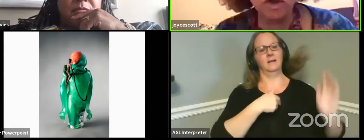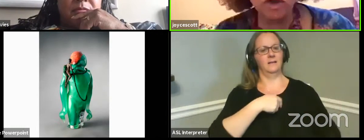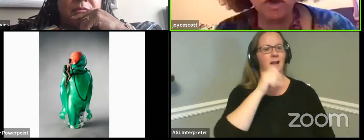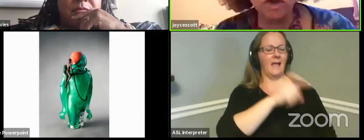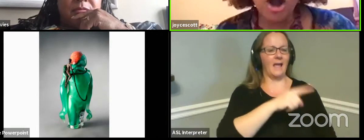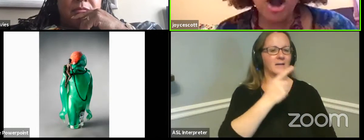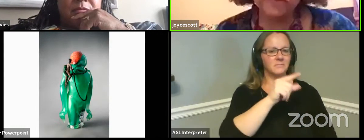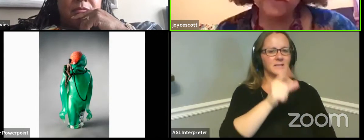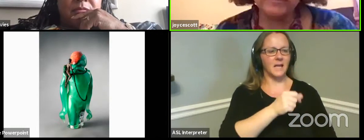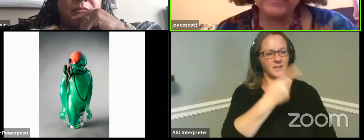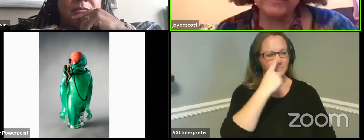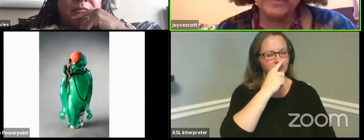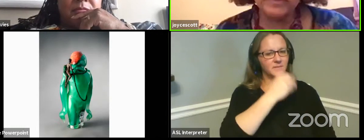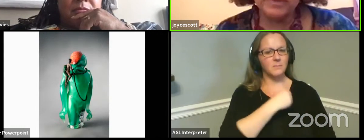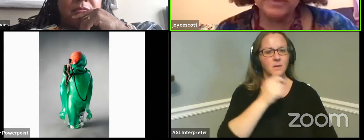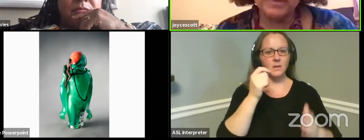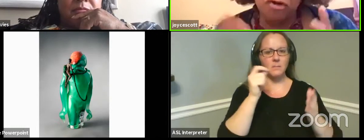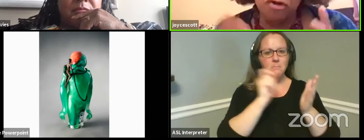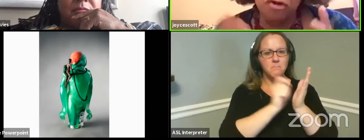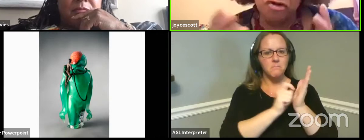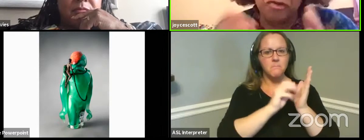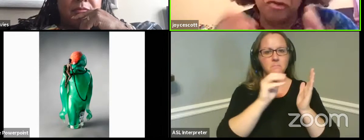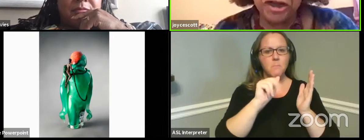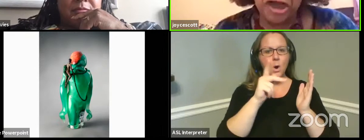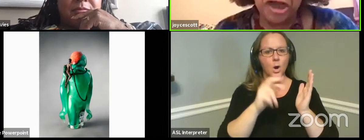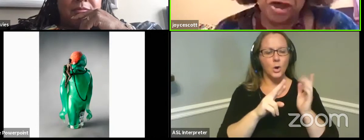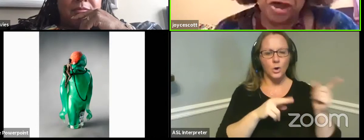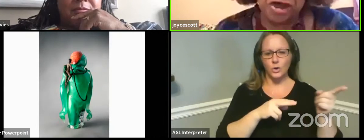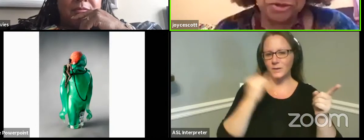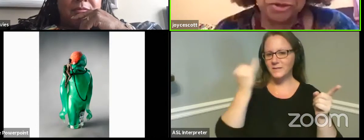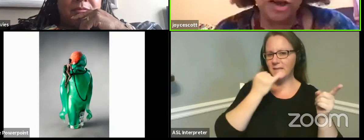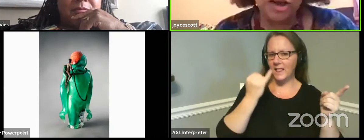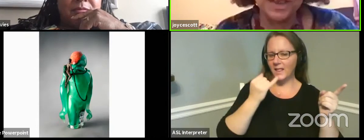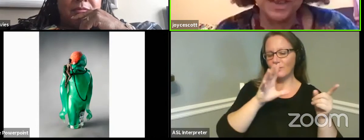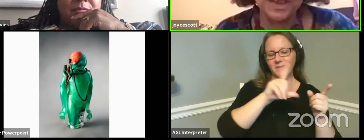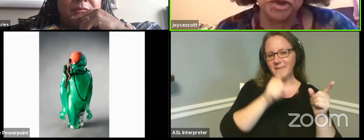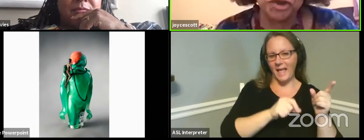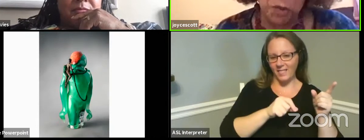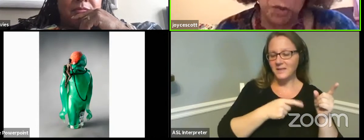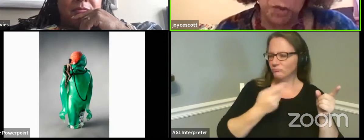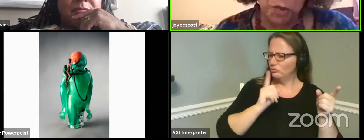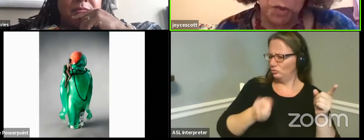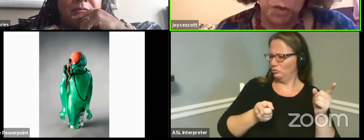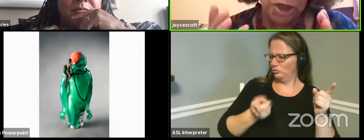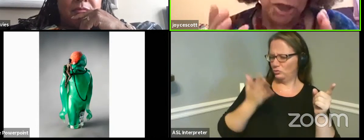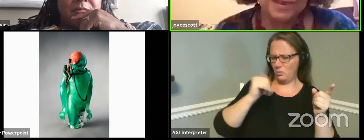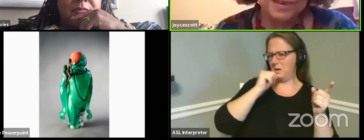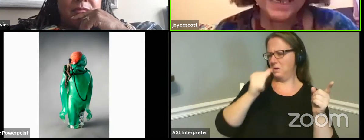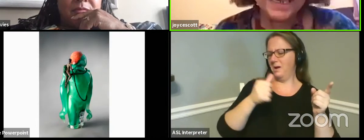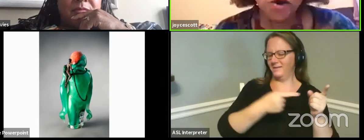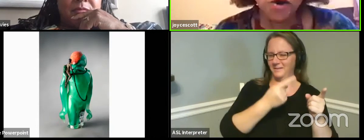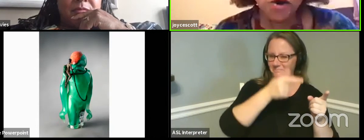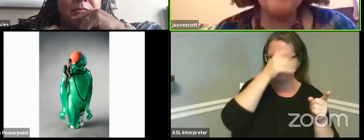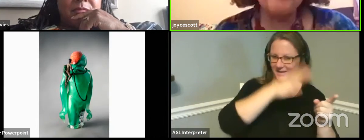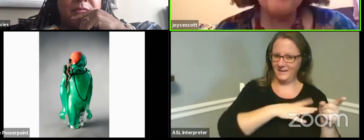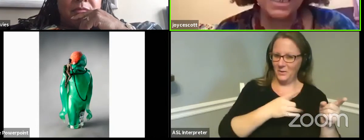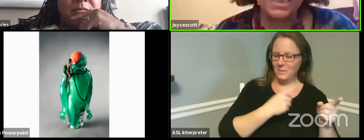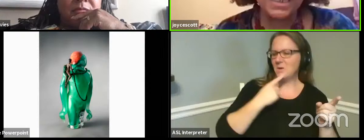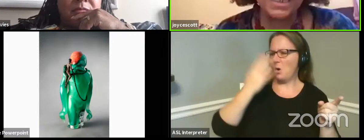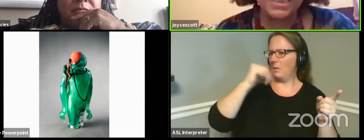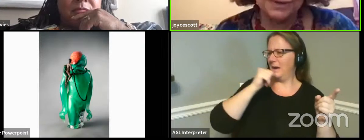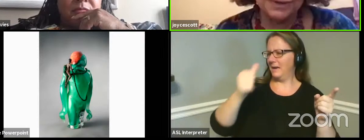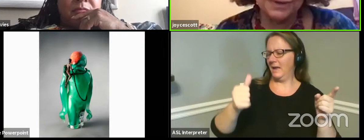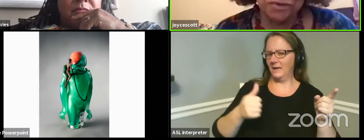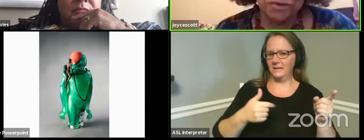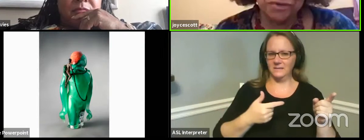know, markers? Sure, why not? He always said to me, why not? And I called him